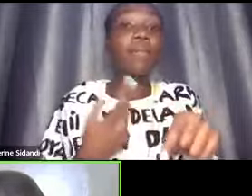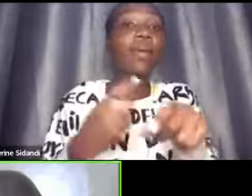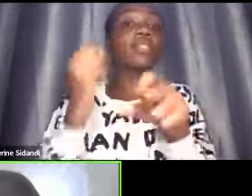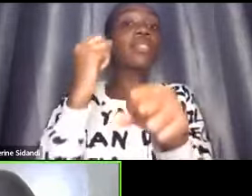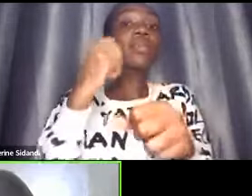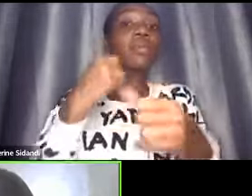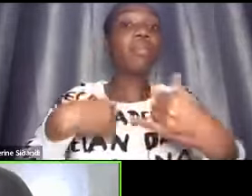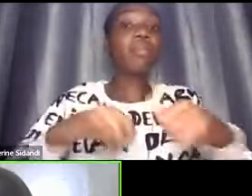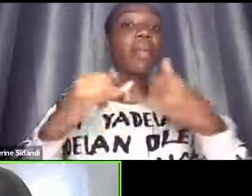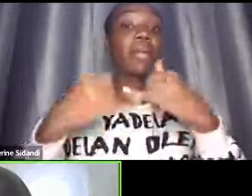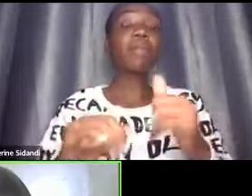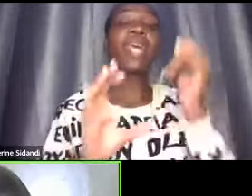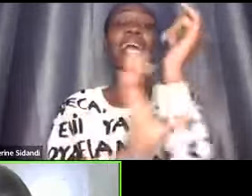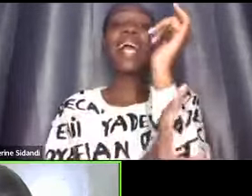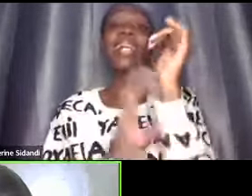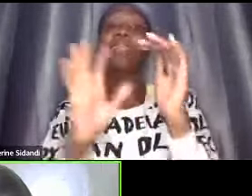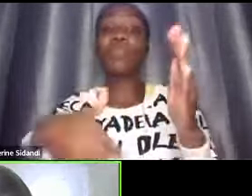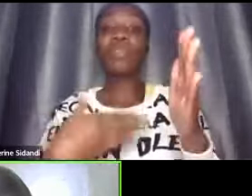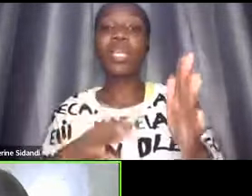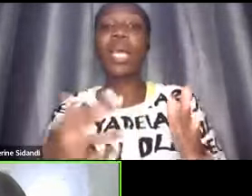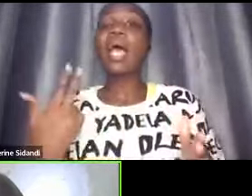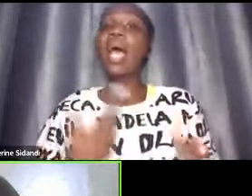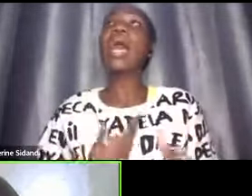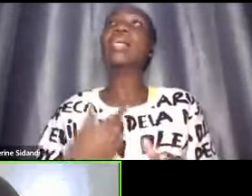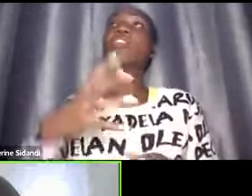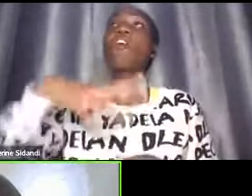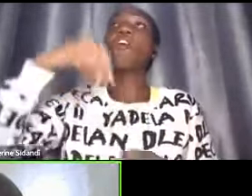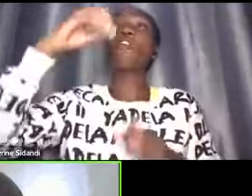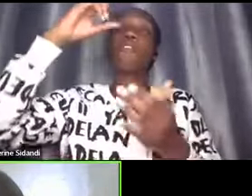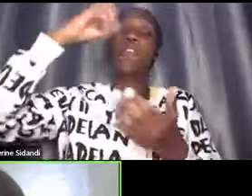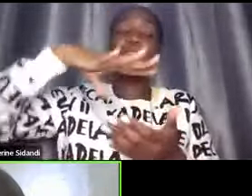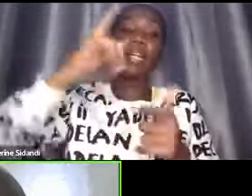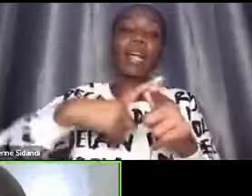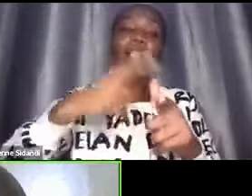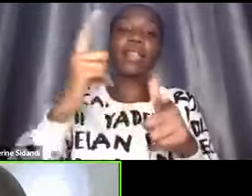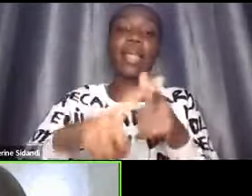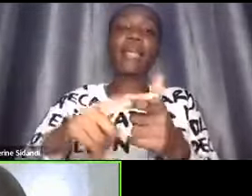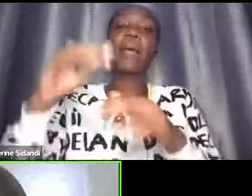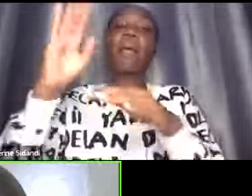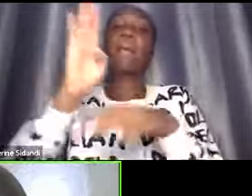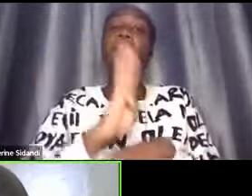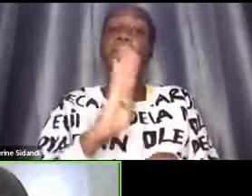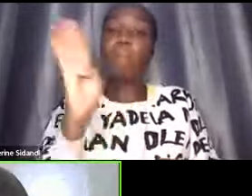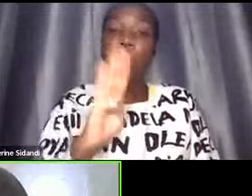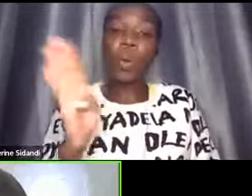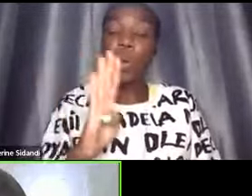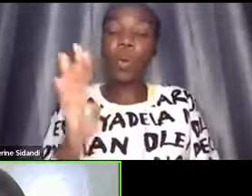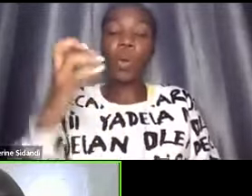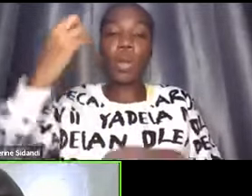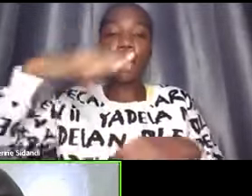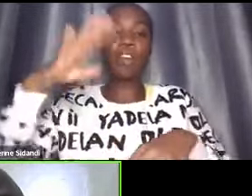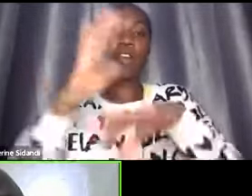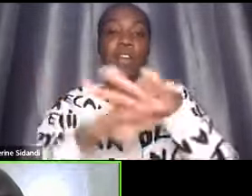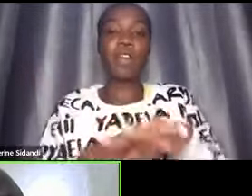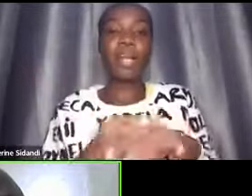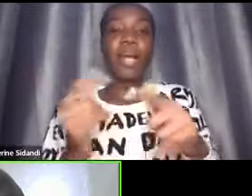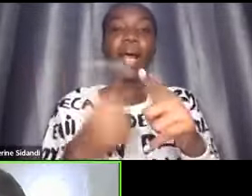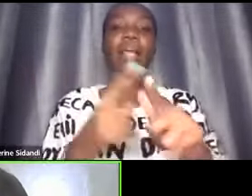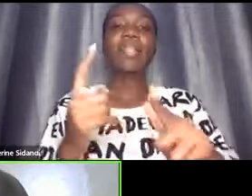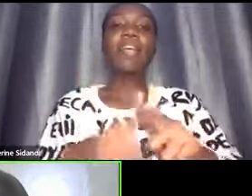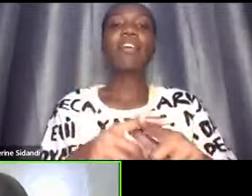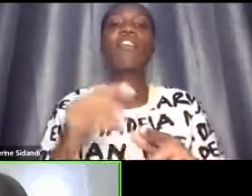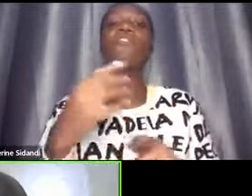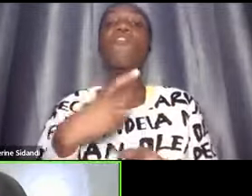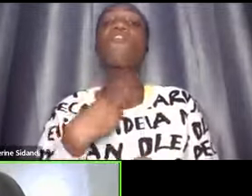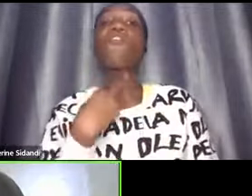lights. We switch on blue lights. We lower the volume of the music so that the audience can enjoy.